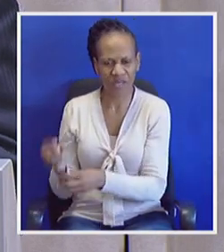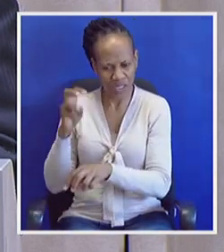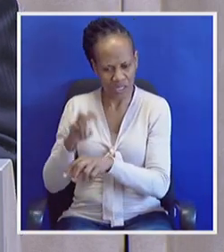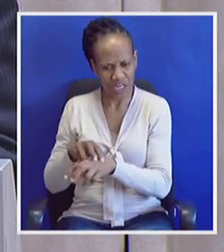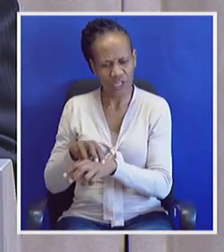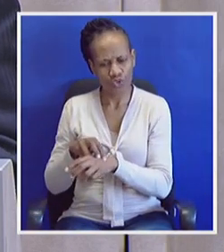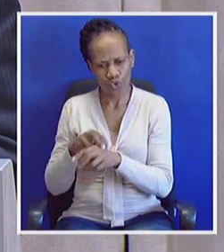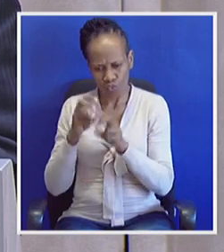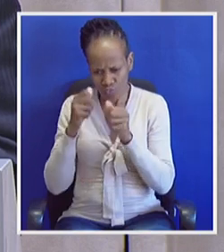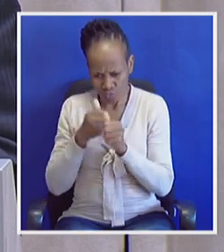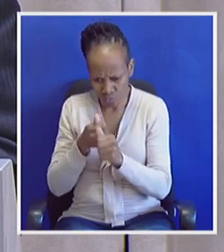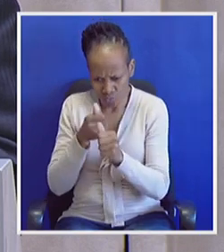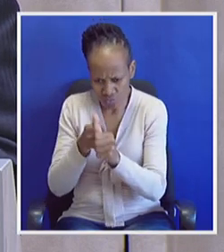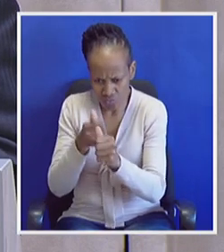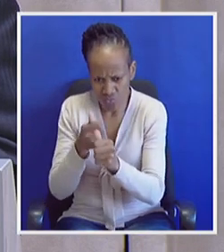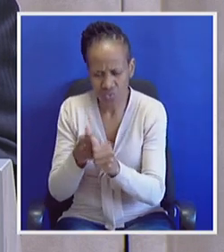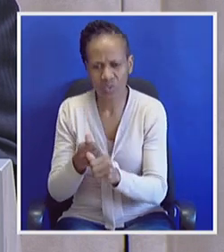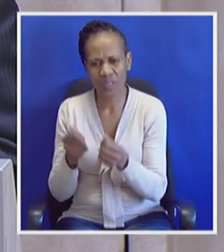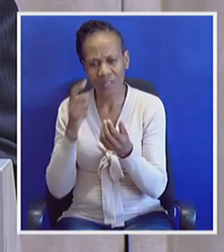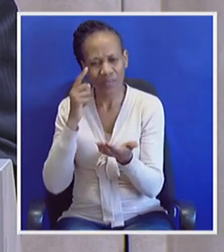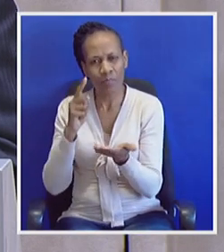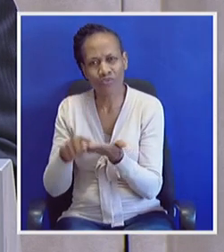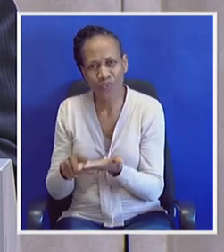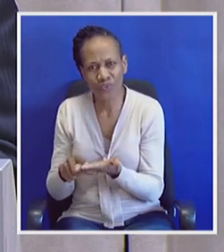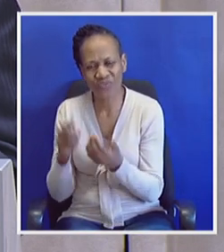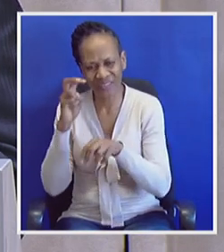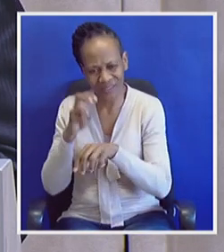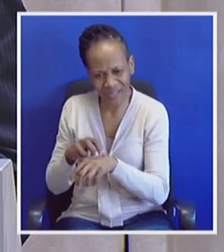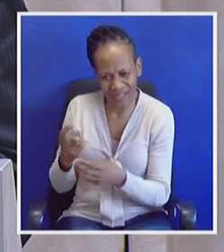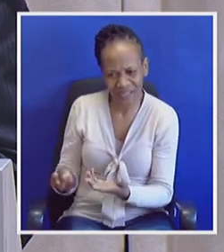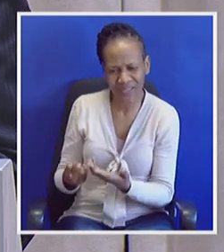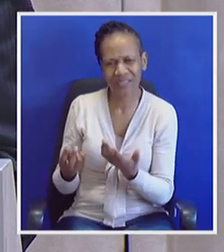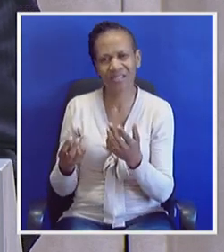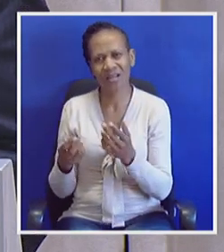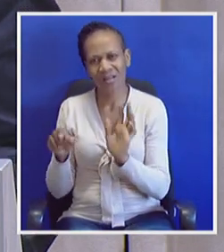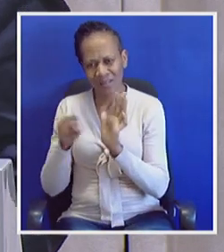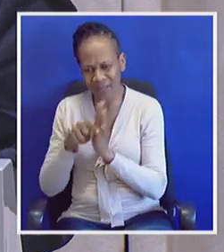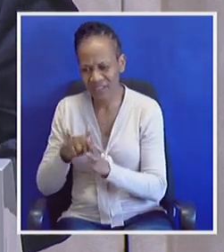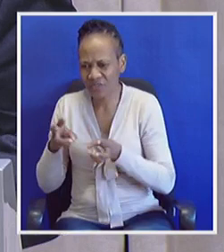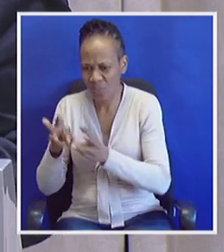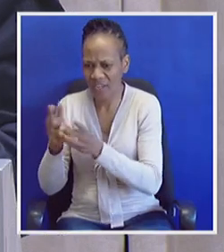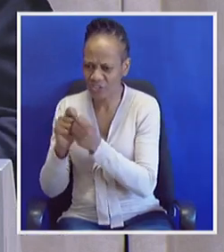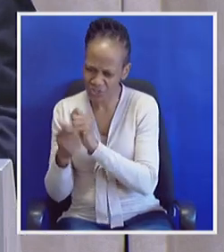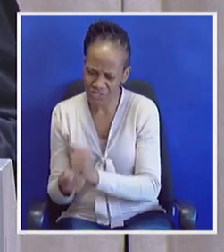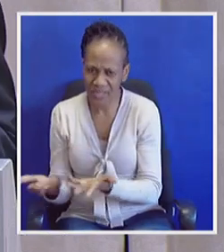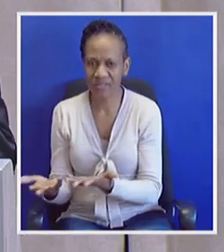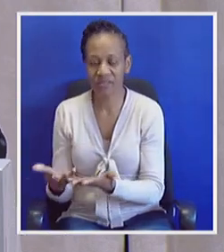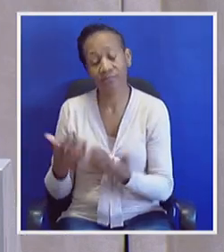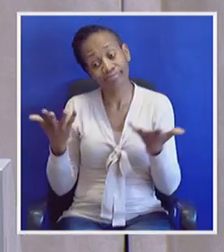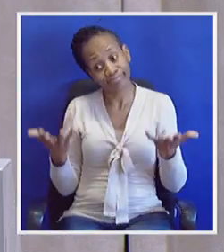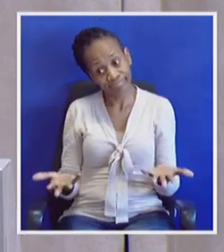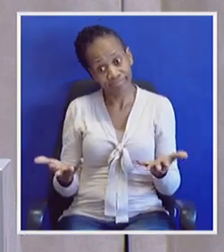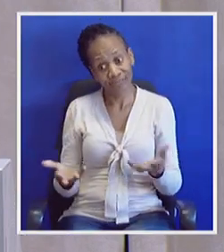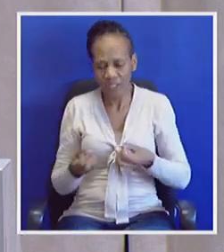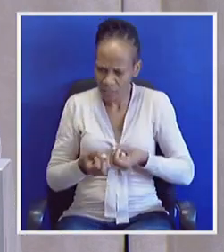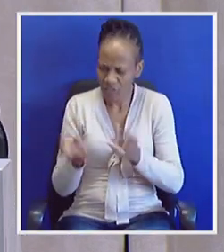support the allegation or the position that has been done incorrectly. So let us allow them the